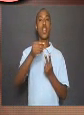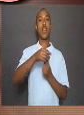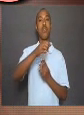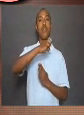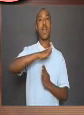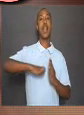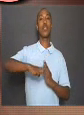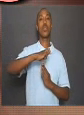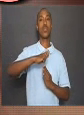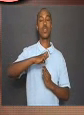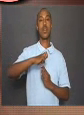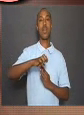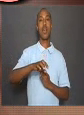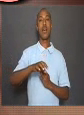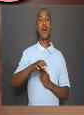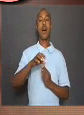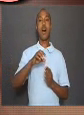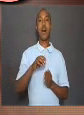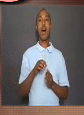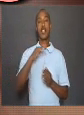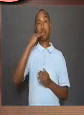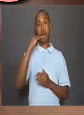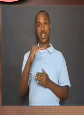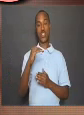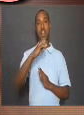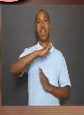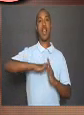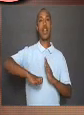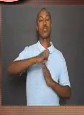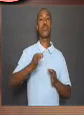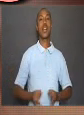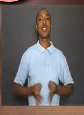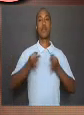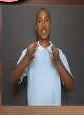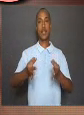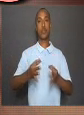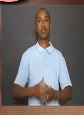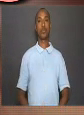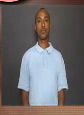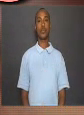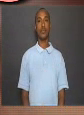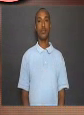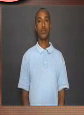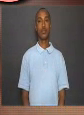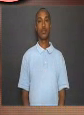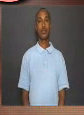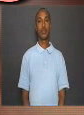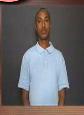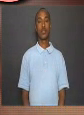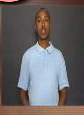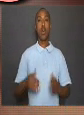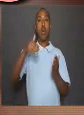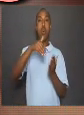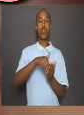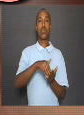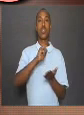electrons can be thought of as a partial electron transfer. It can also be